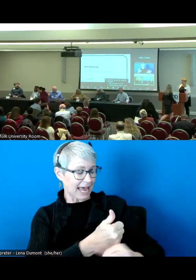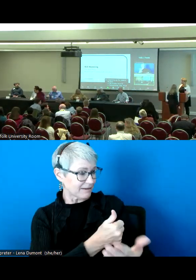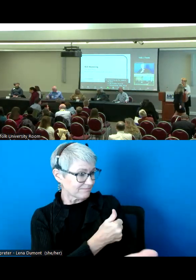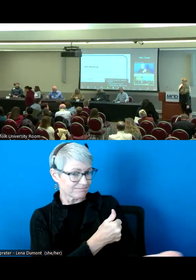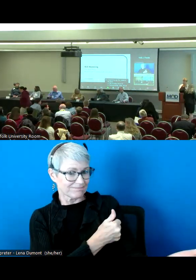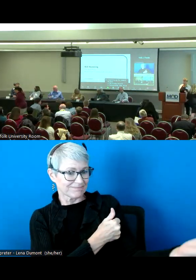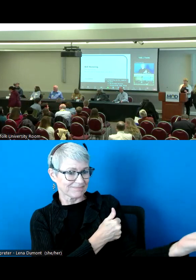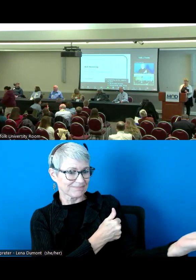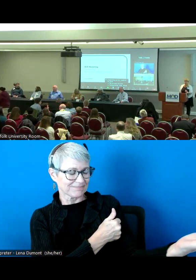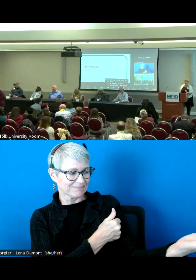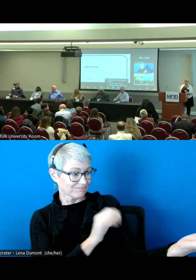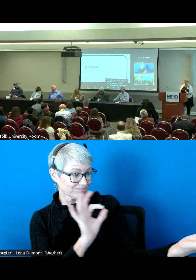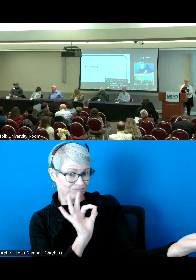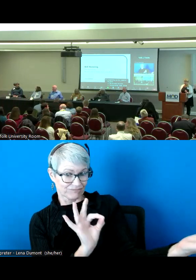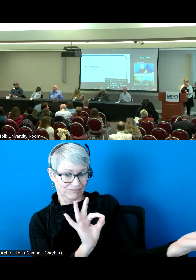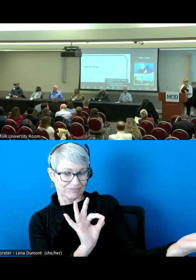Okay, all set.